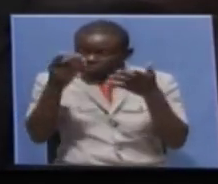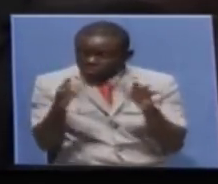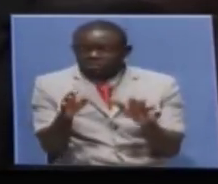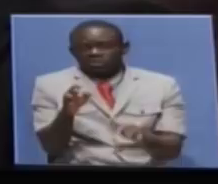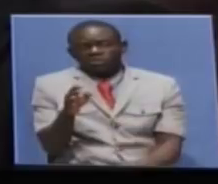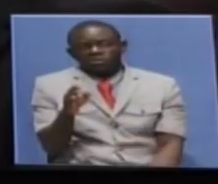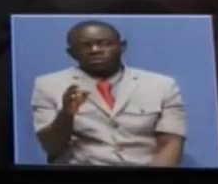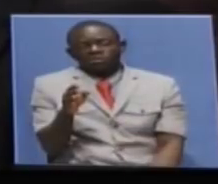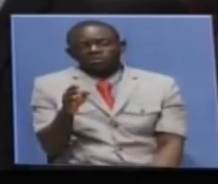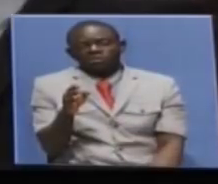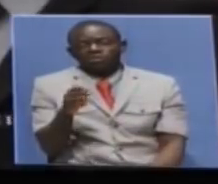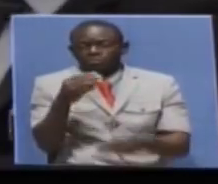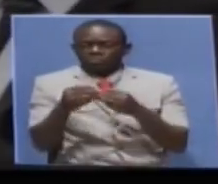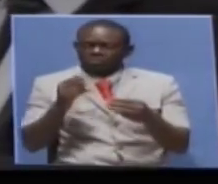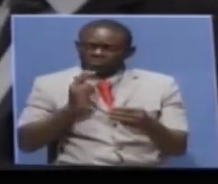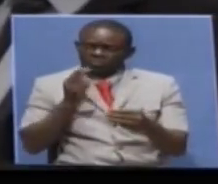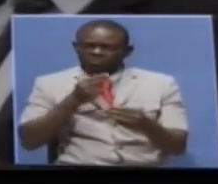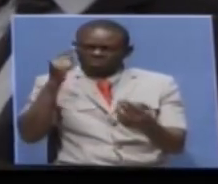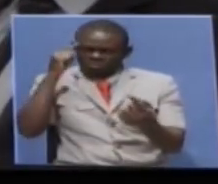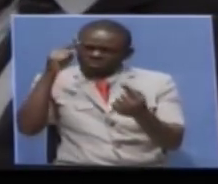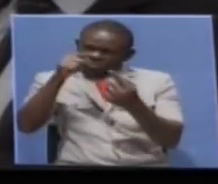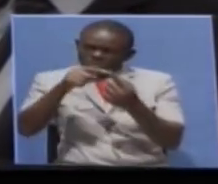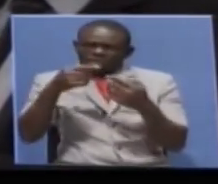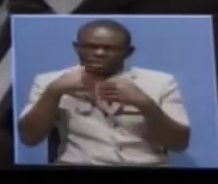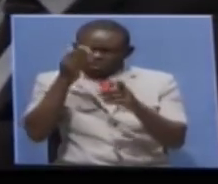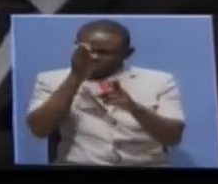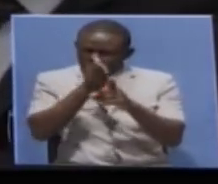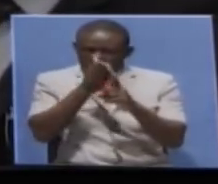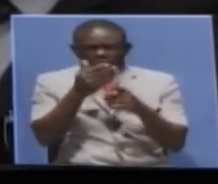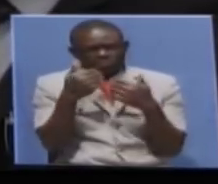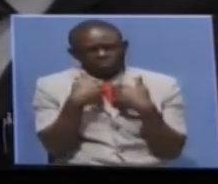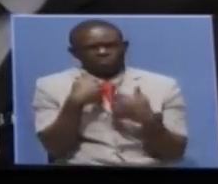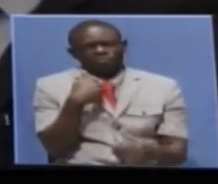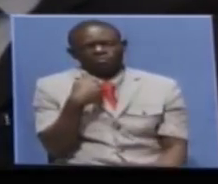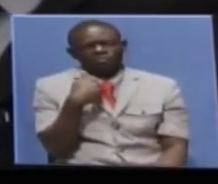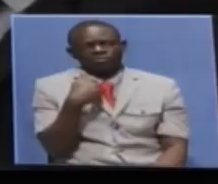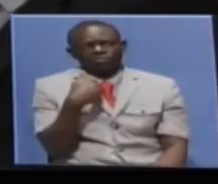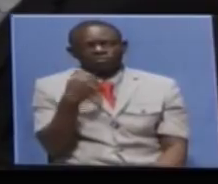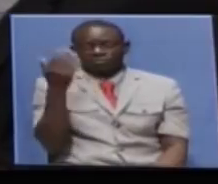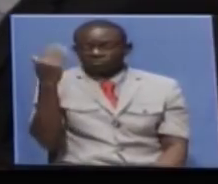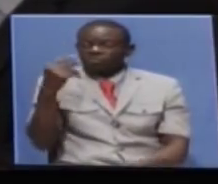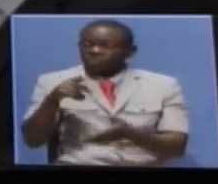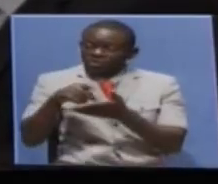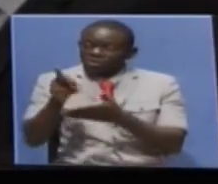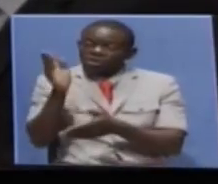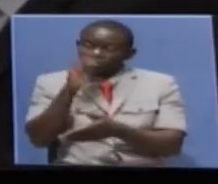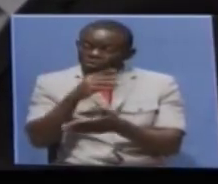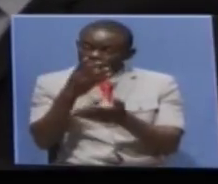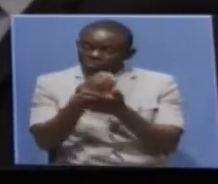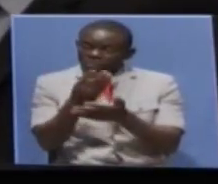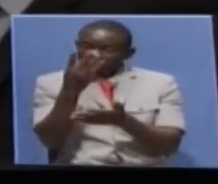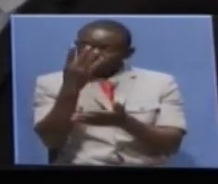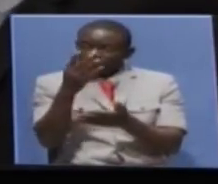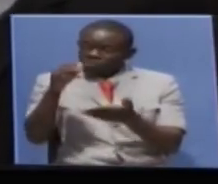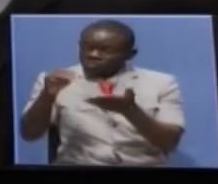force on infrastructure. We've said, let's target this after we finish this. And I told him, the 4 million we've received, invested back. It will